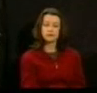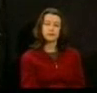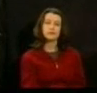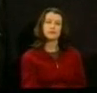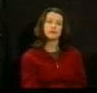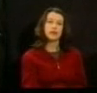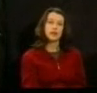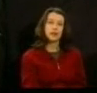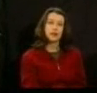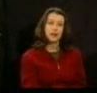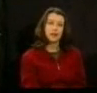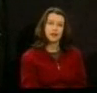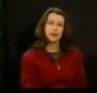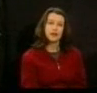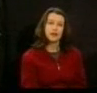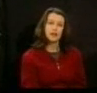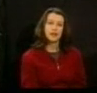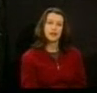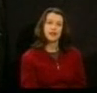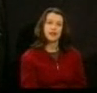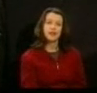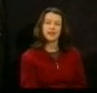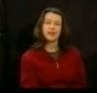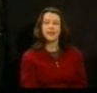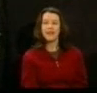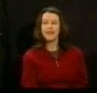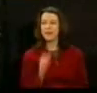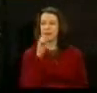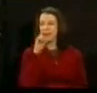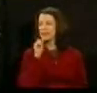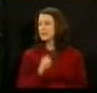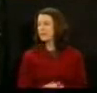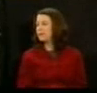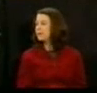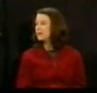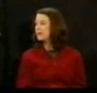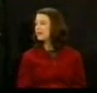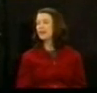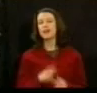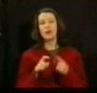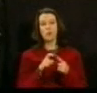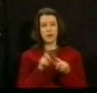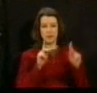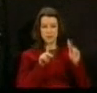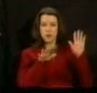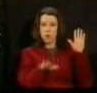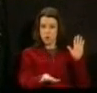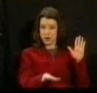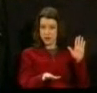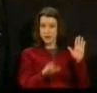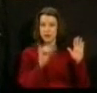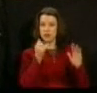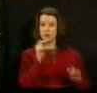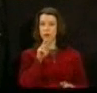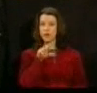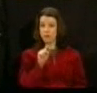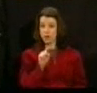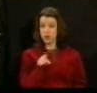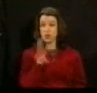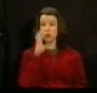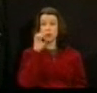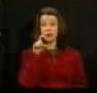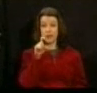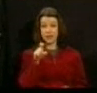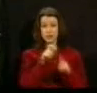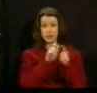Okay. Mr. Chairman, I just have a quick question. Once these folks are sworn in, and if they are sworn in on January 31st, you will need